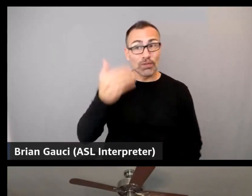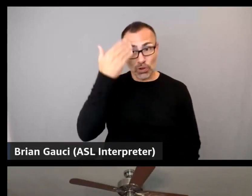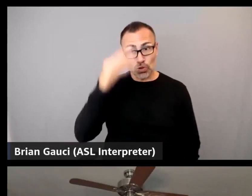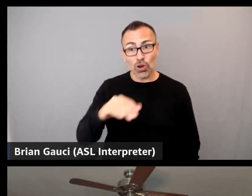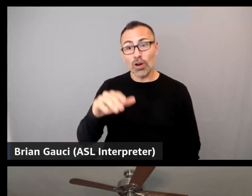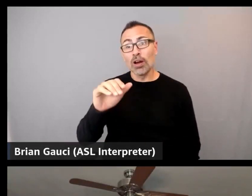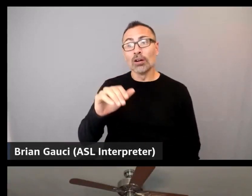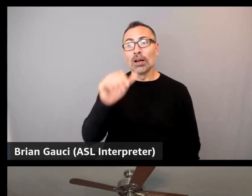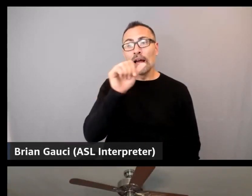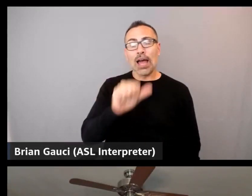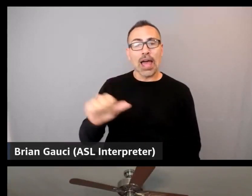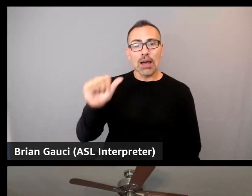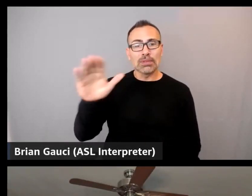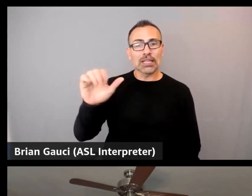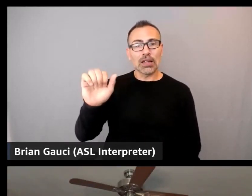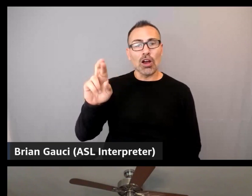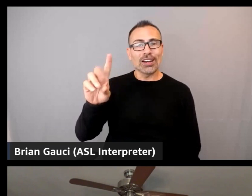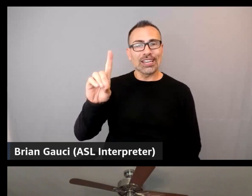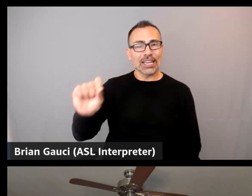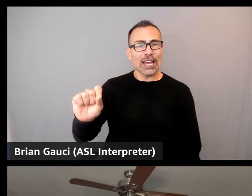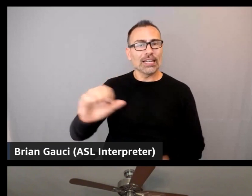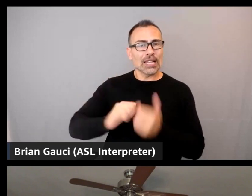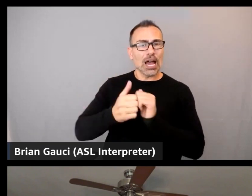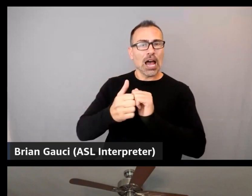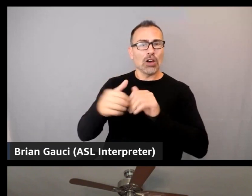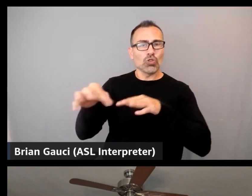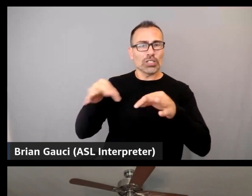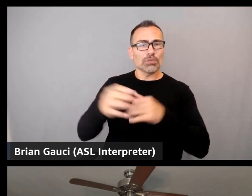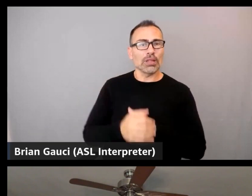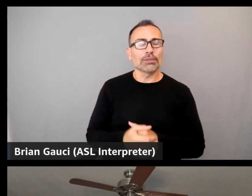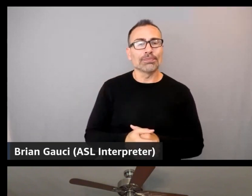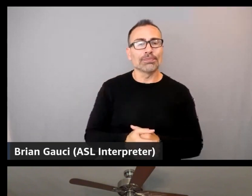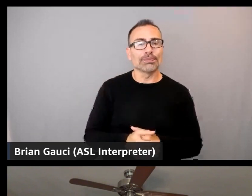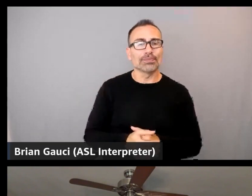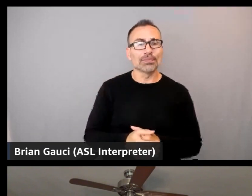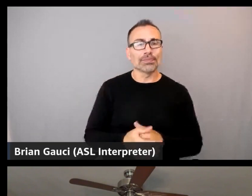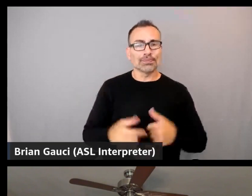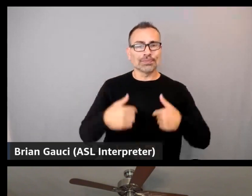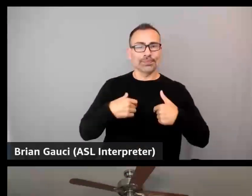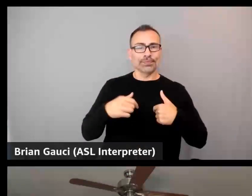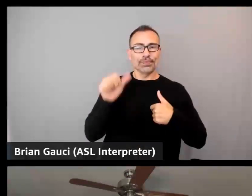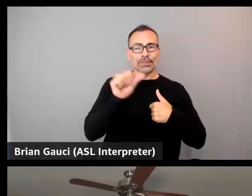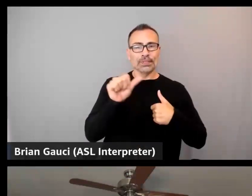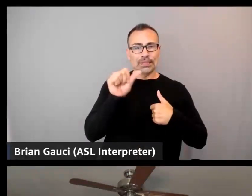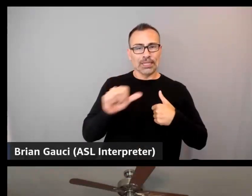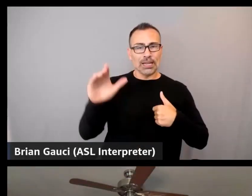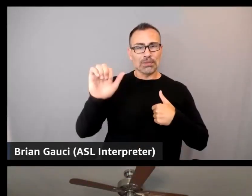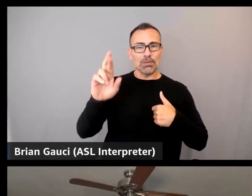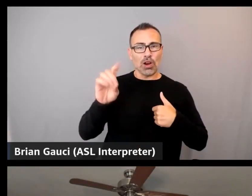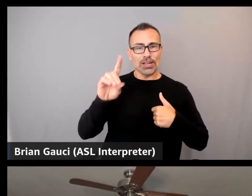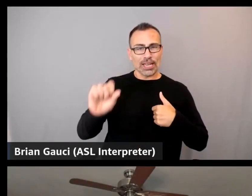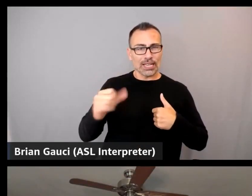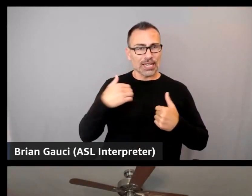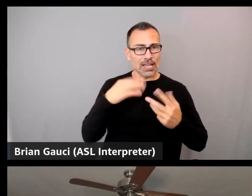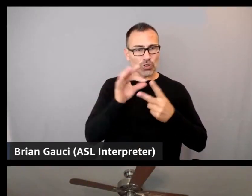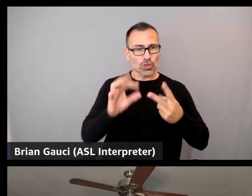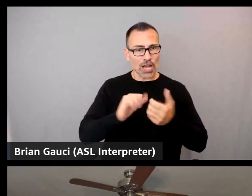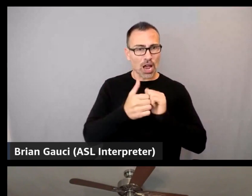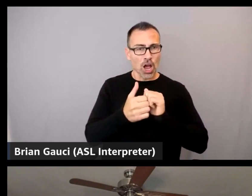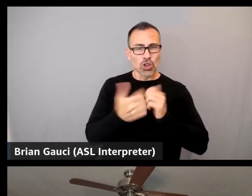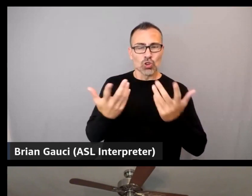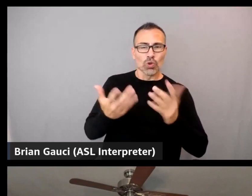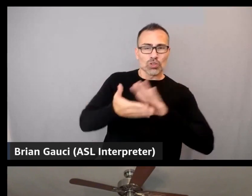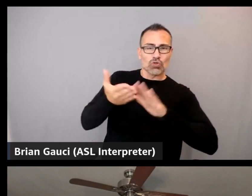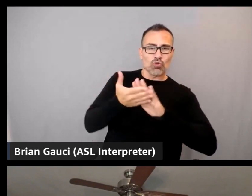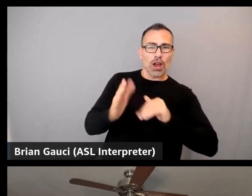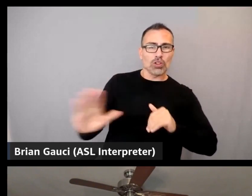would you describe what that is? I'd say Amazon RDS gives you a choice of how you want to run your relational databases and makes it very easy to